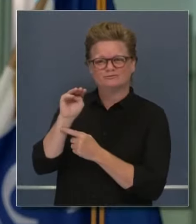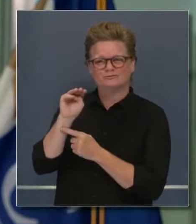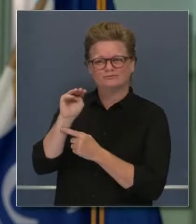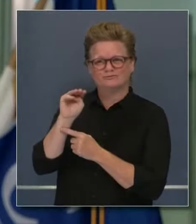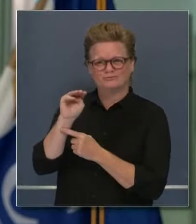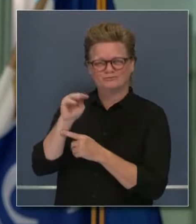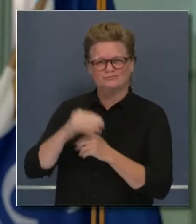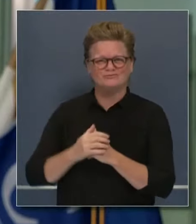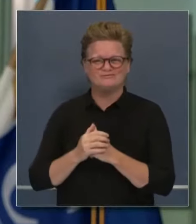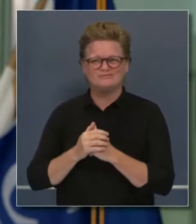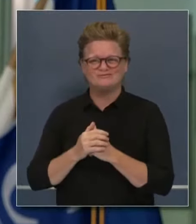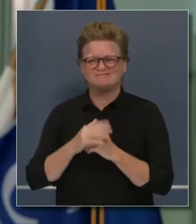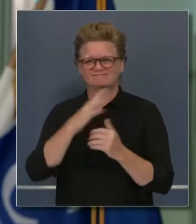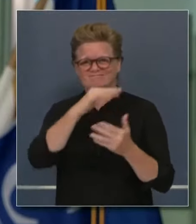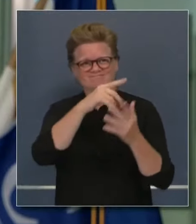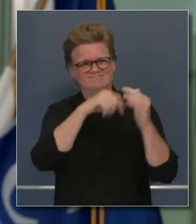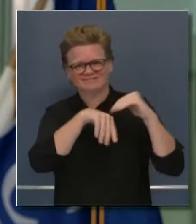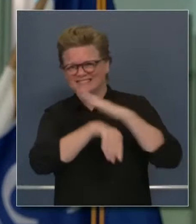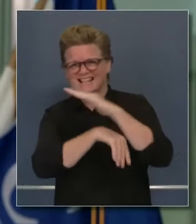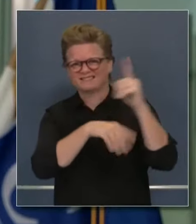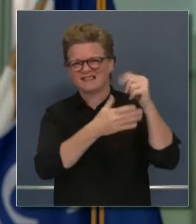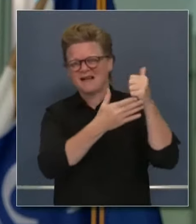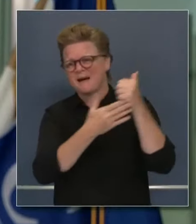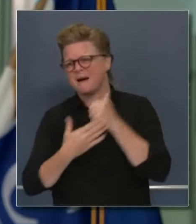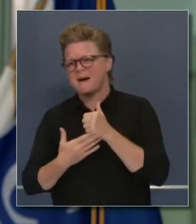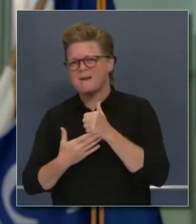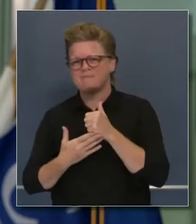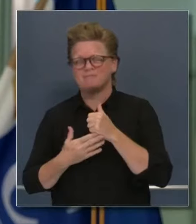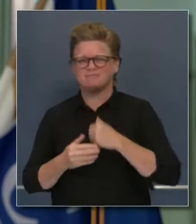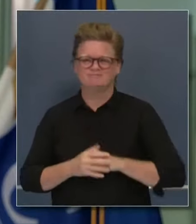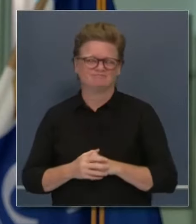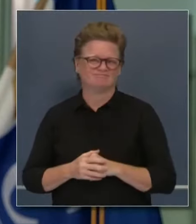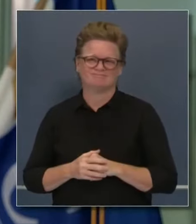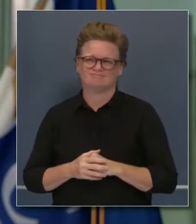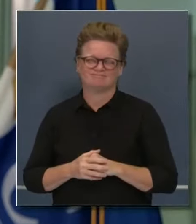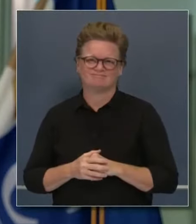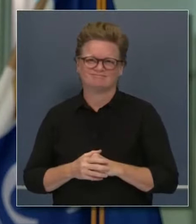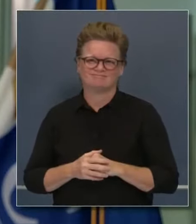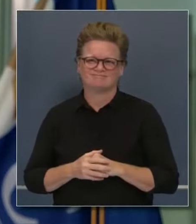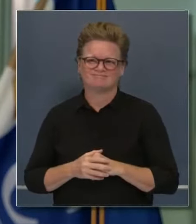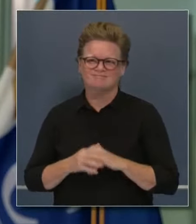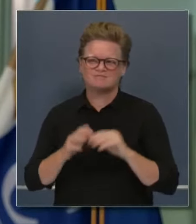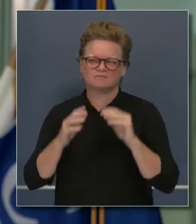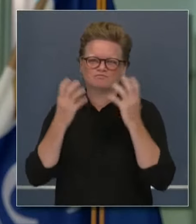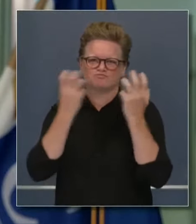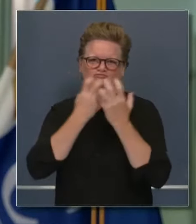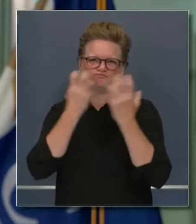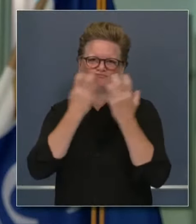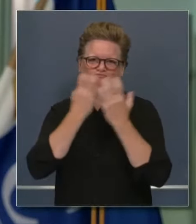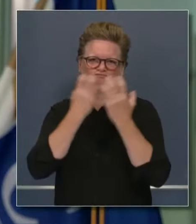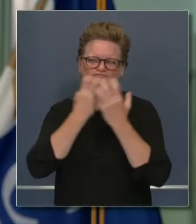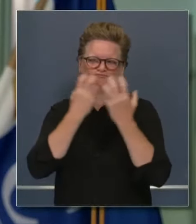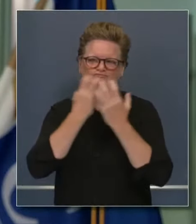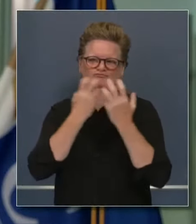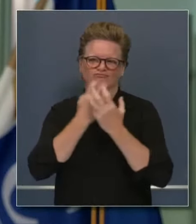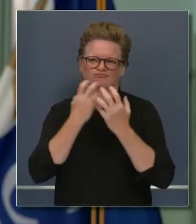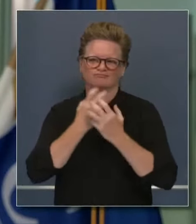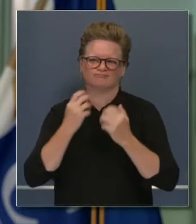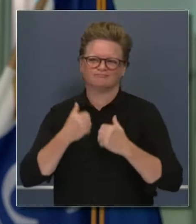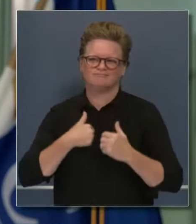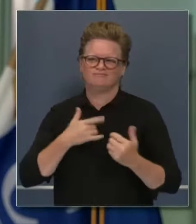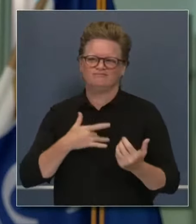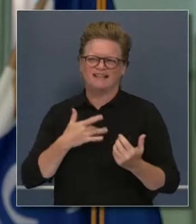of California in terms of the mutual aid coming from Canada. It's just a remarkable moment that gives me a sense